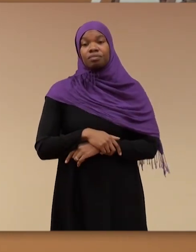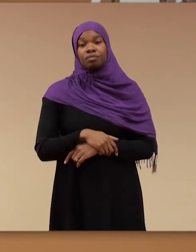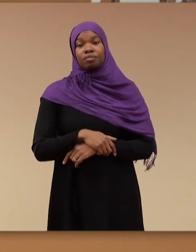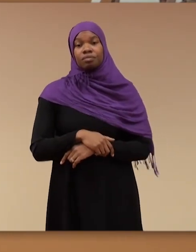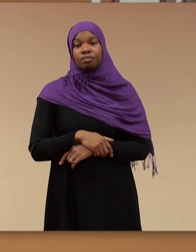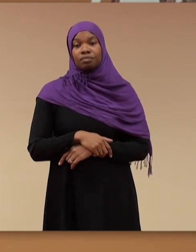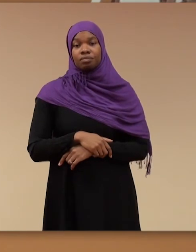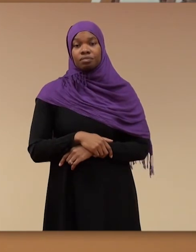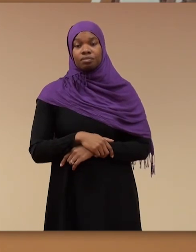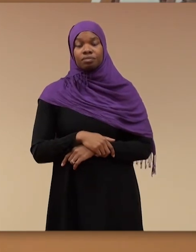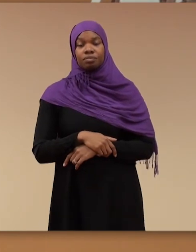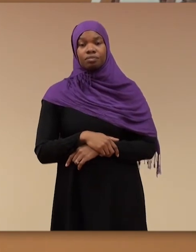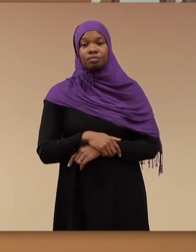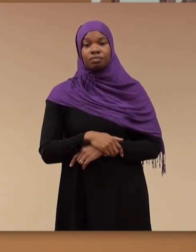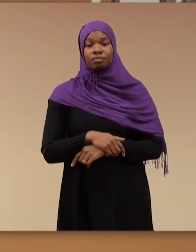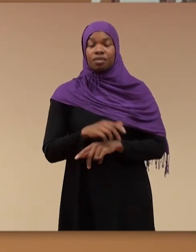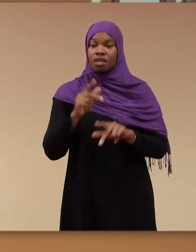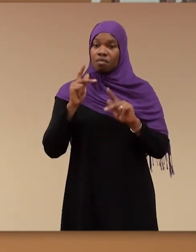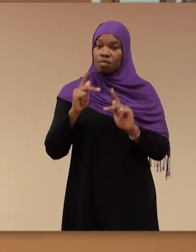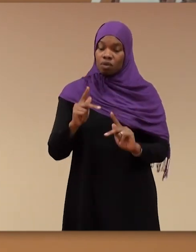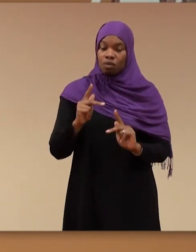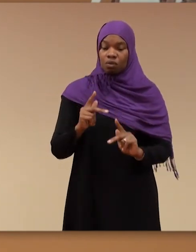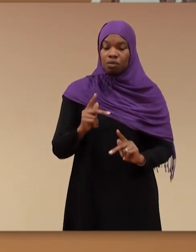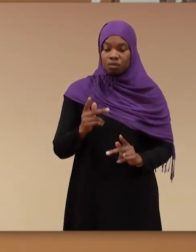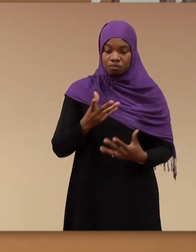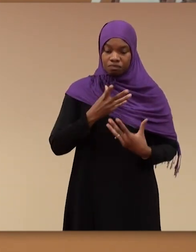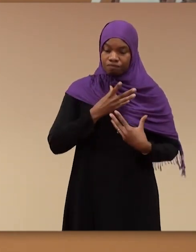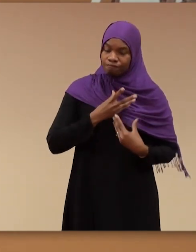to everyone.